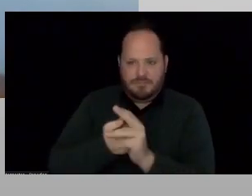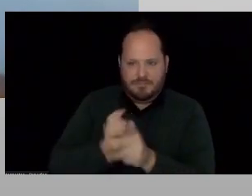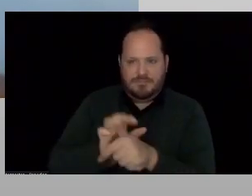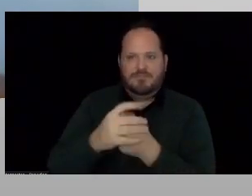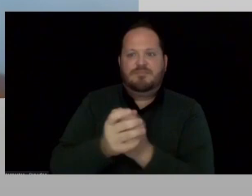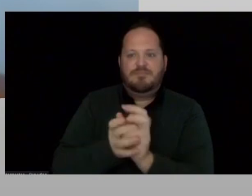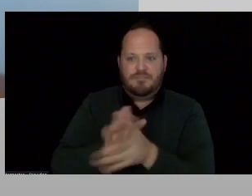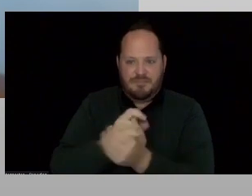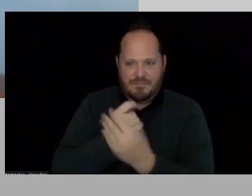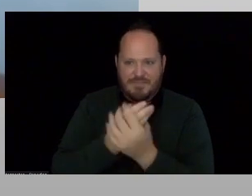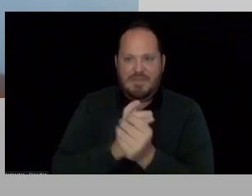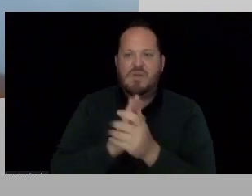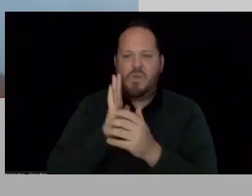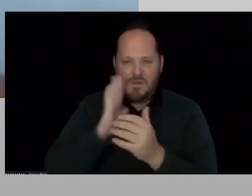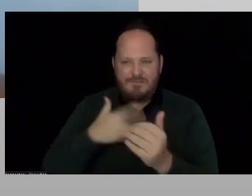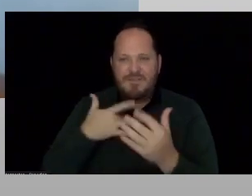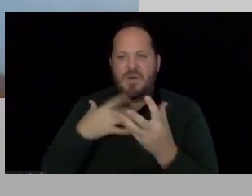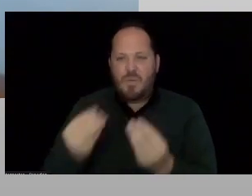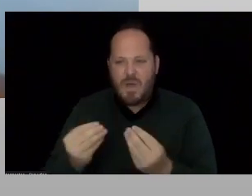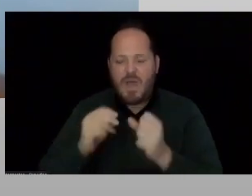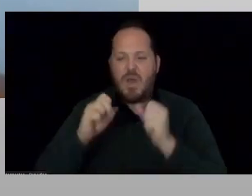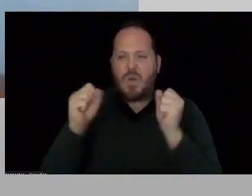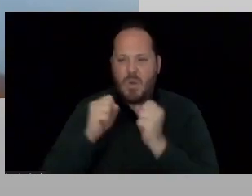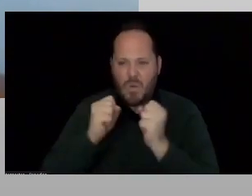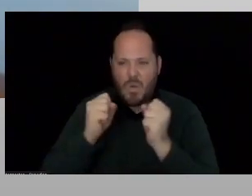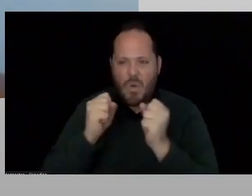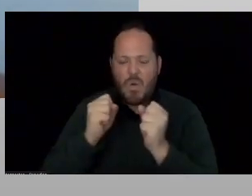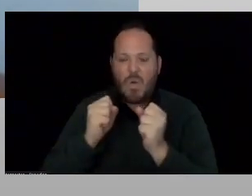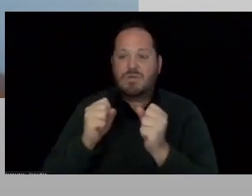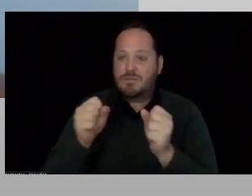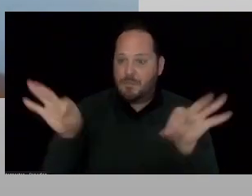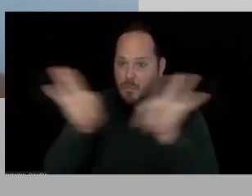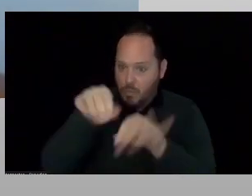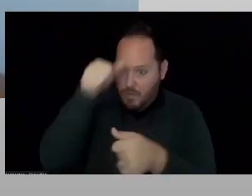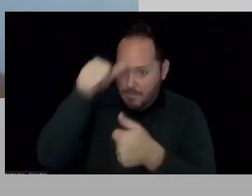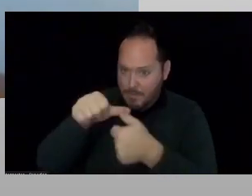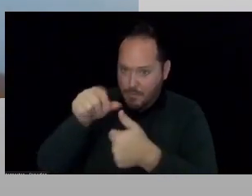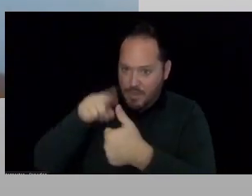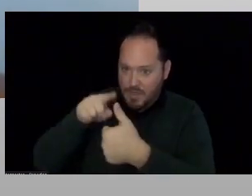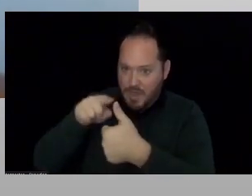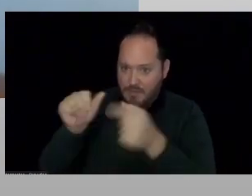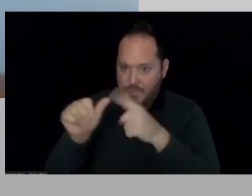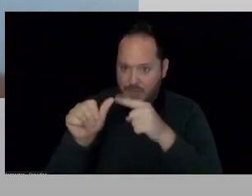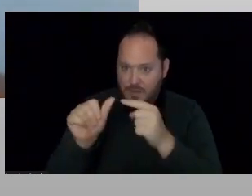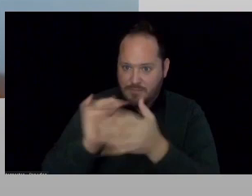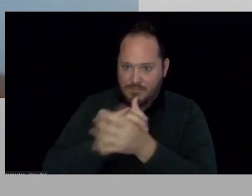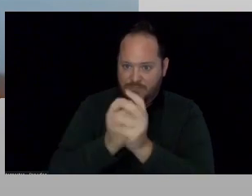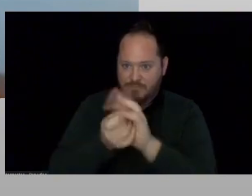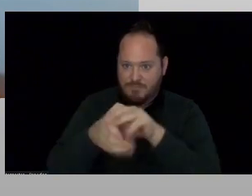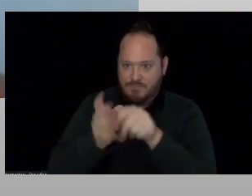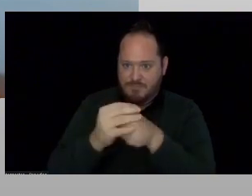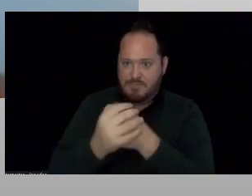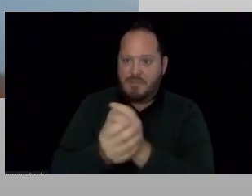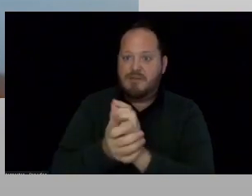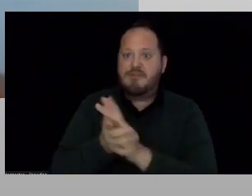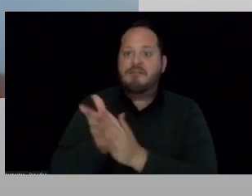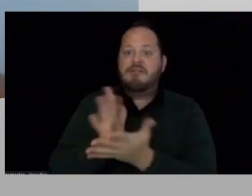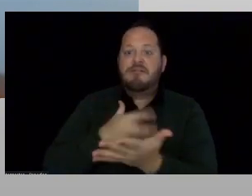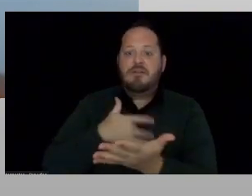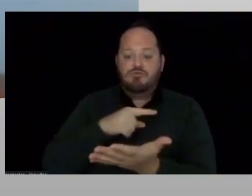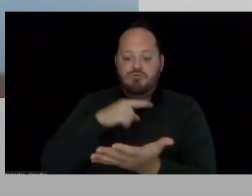thumbs. And when it stops feeling wet and cold and starts to feel dry and hand temperature, that's your cue that you've done a great